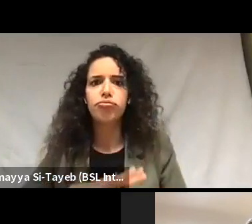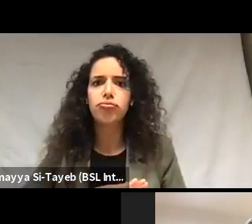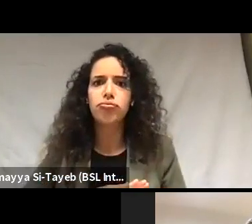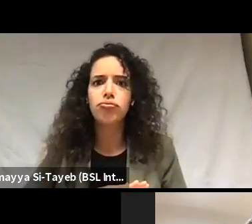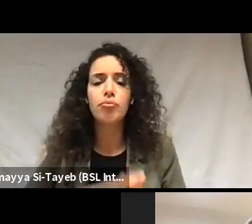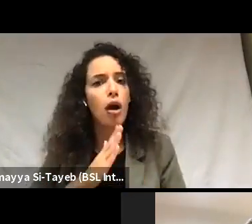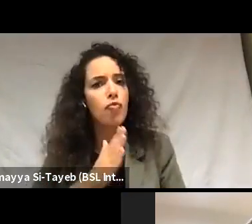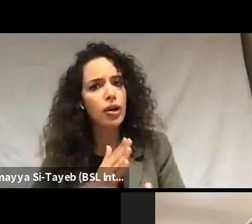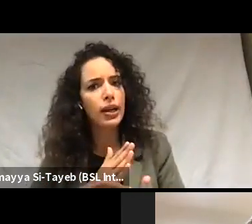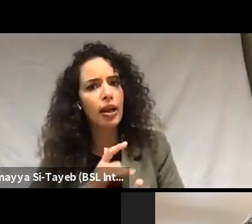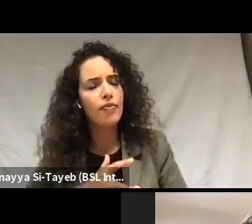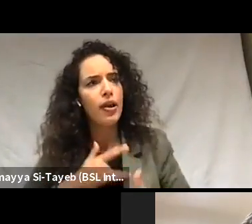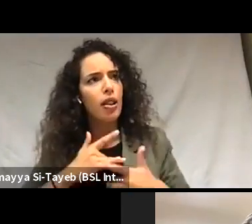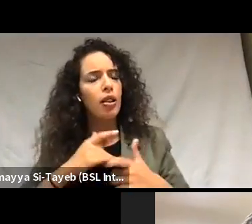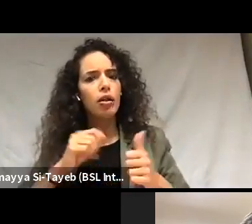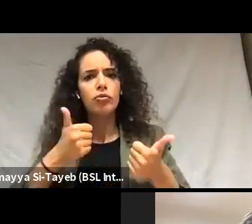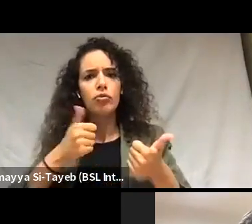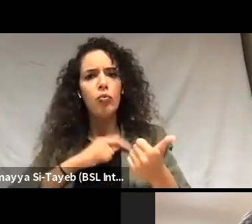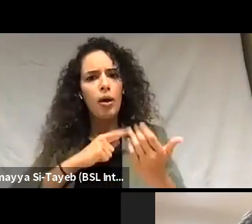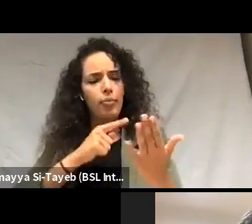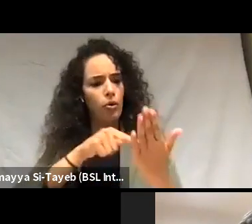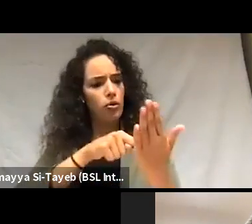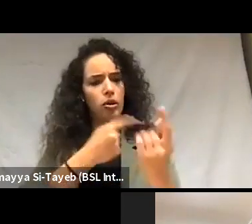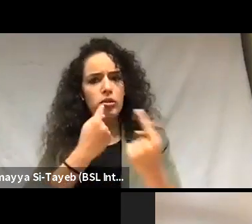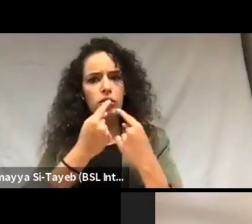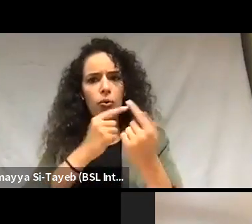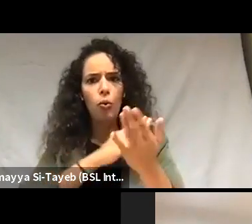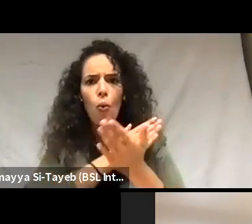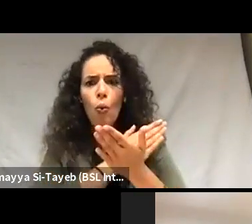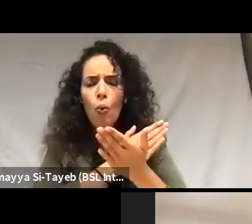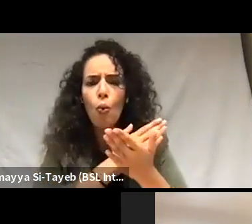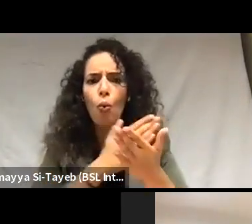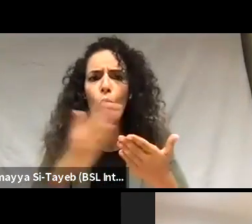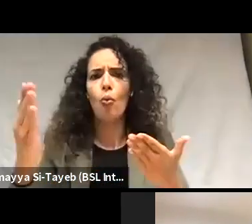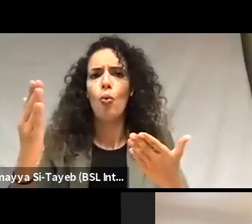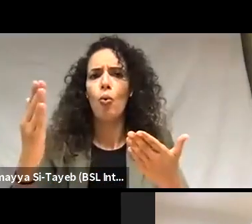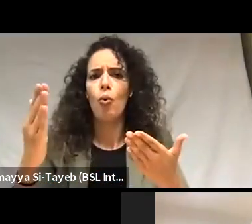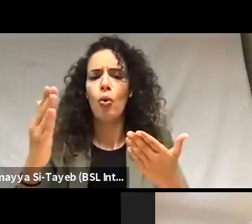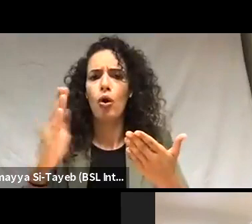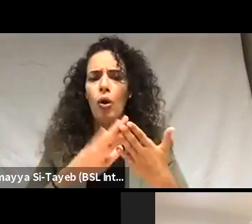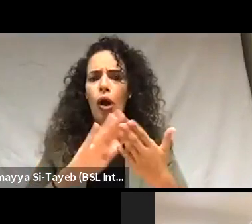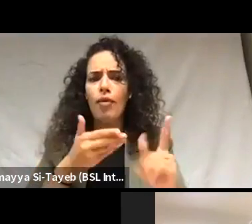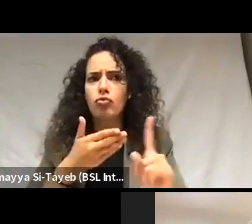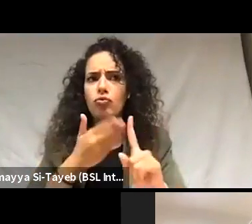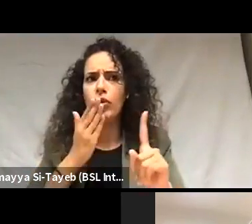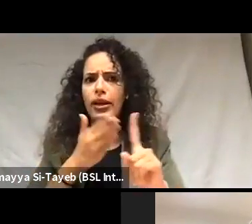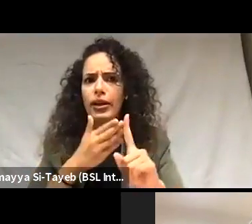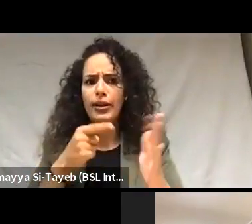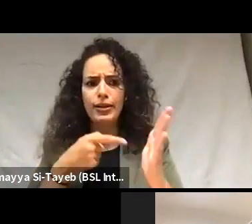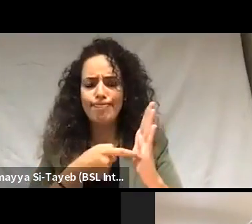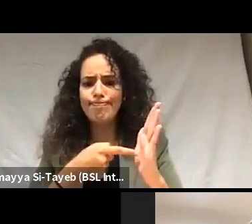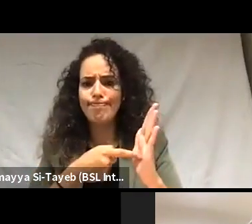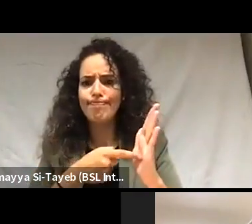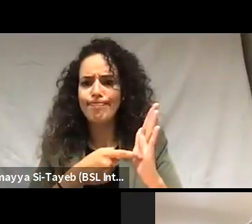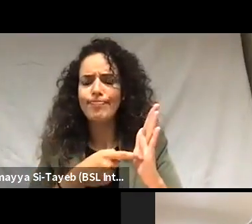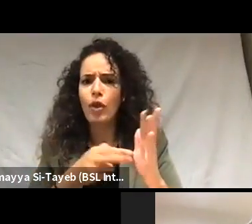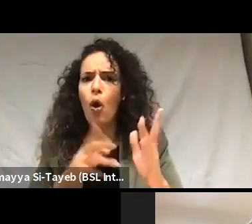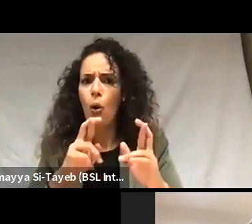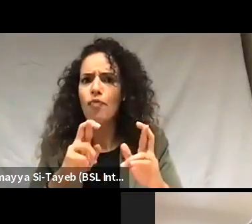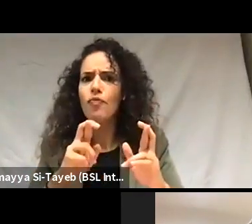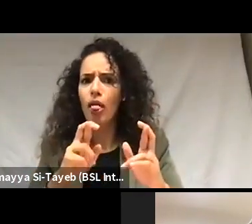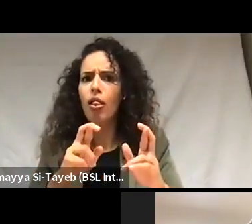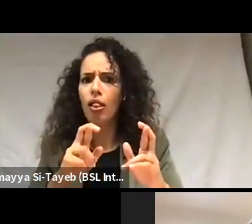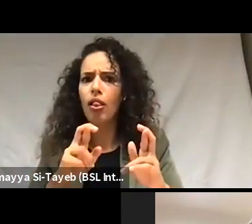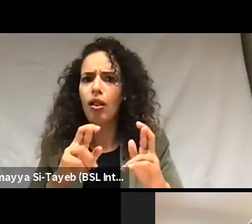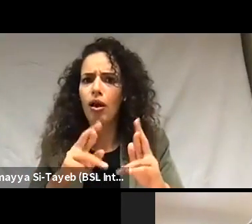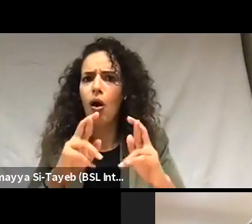But at the same time, we need to recognize that there are the seeds of hope knocking around in newsrooms across the country.